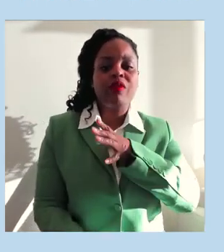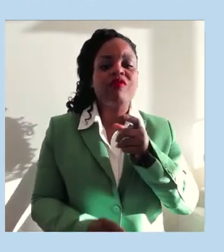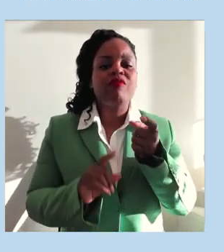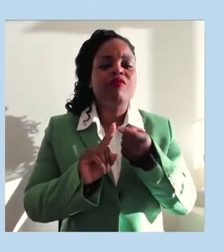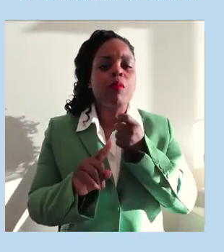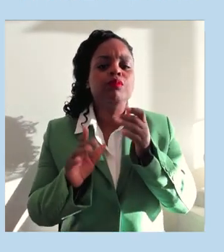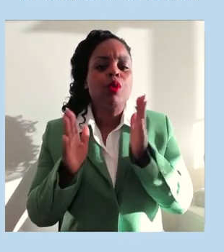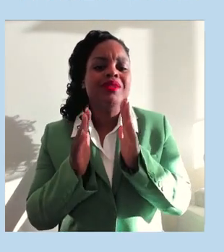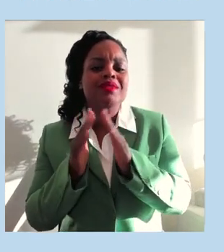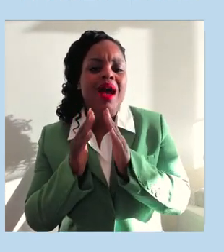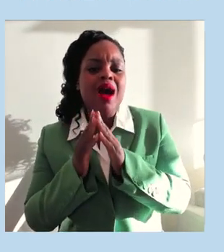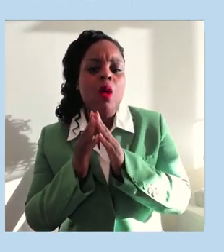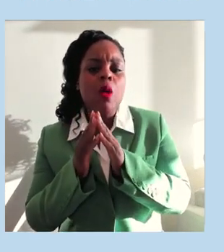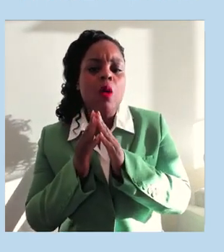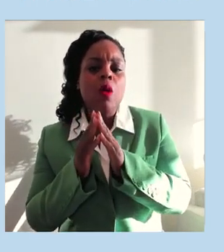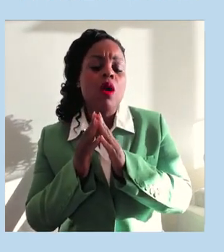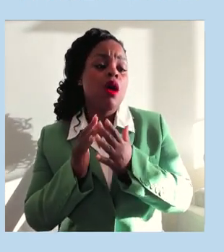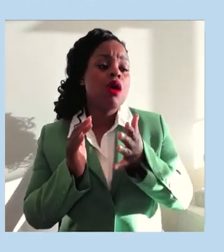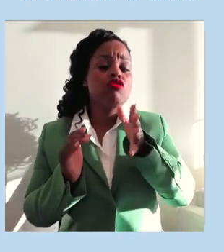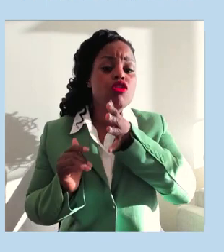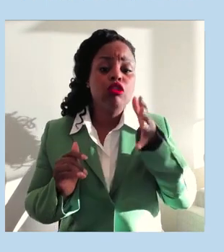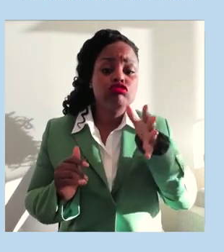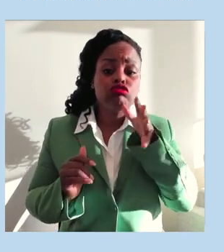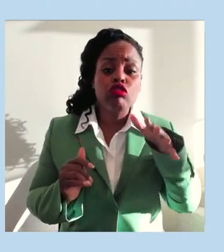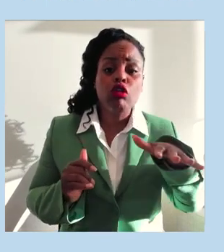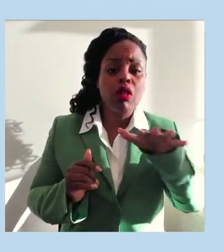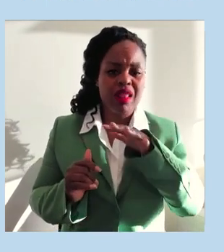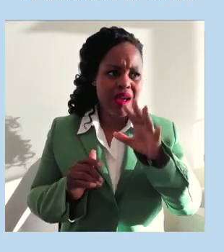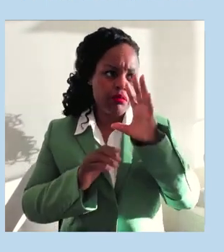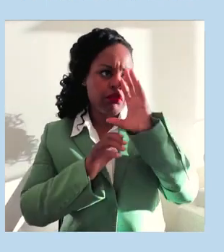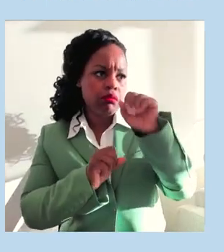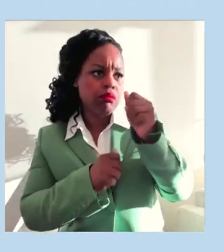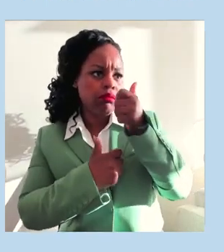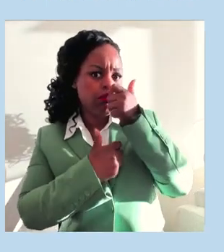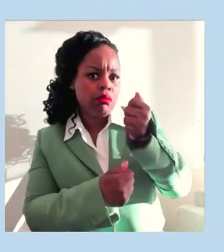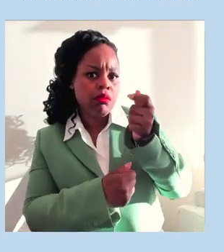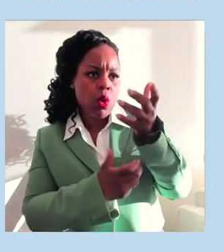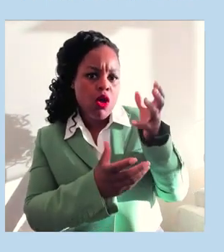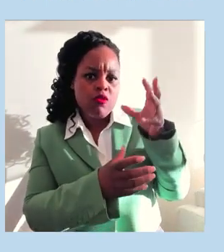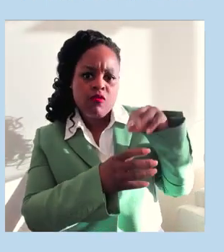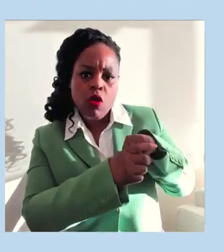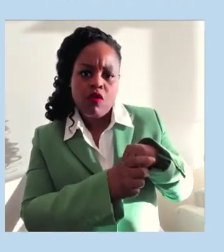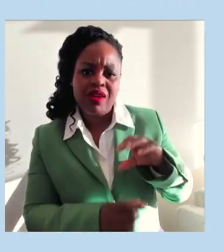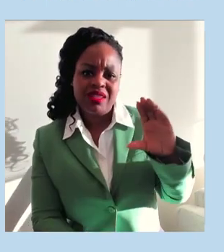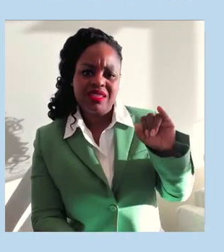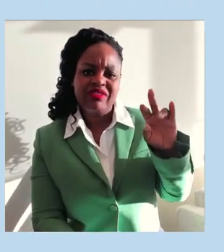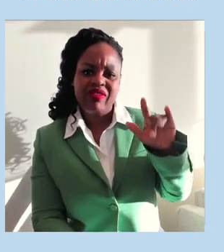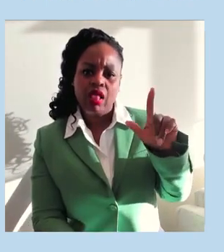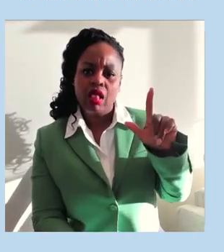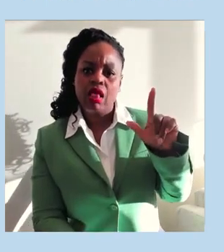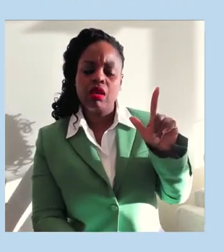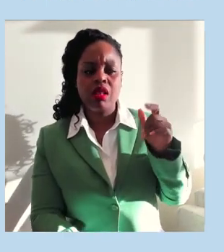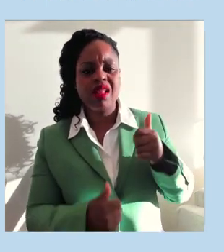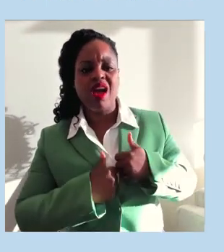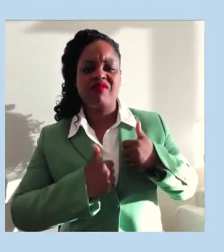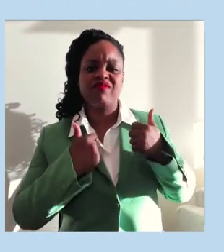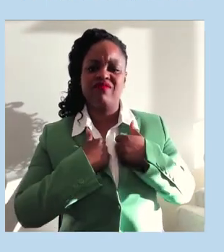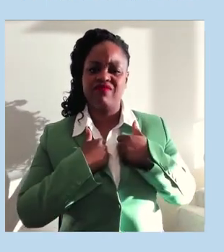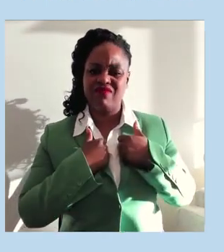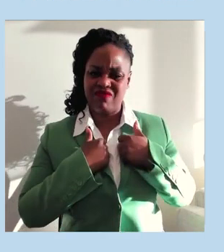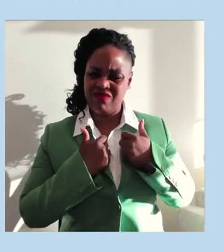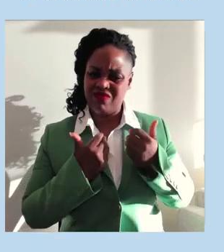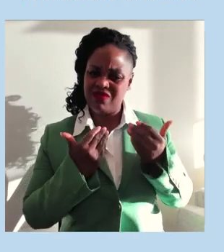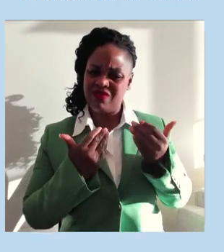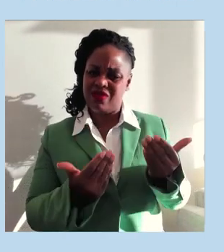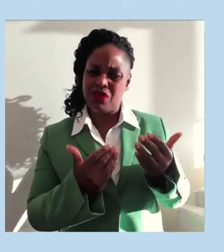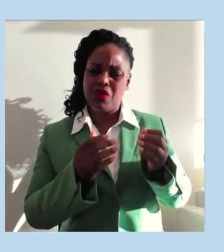civic life. Then we need more connections between young women politicians, activists, journalists, and senior leaders,